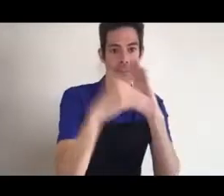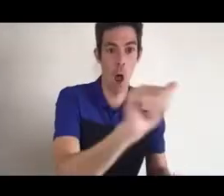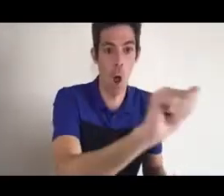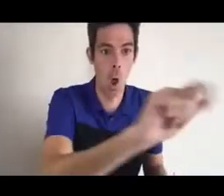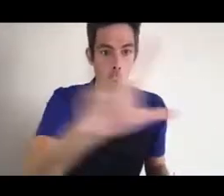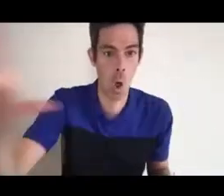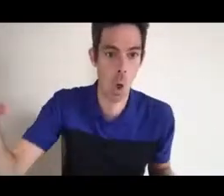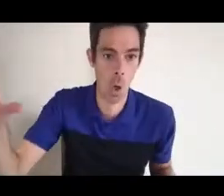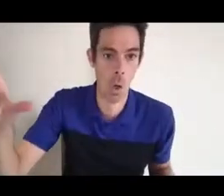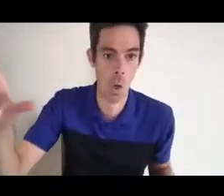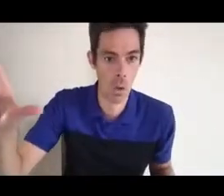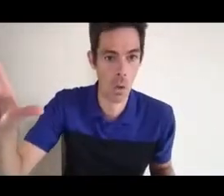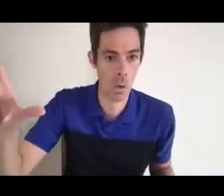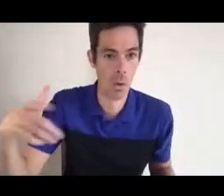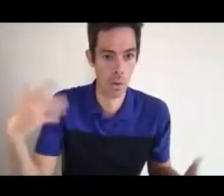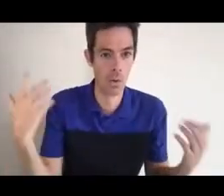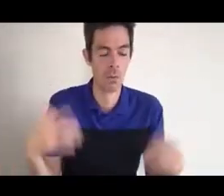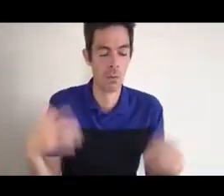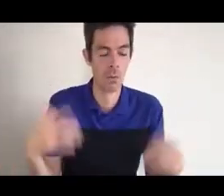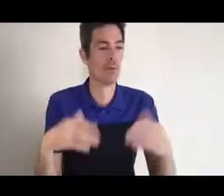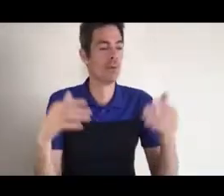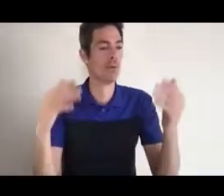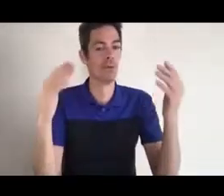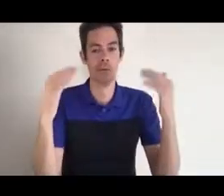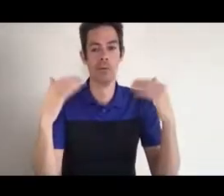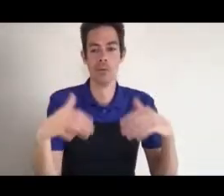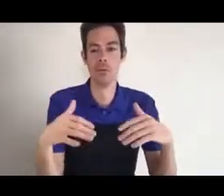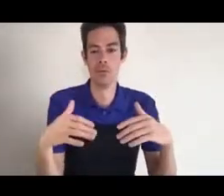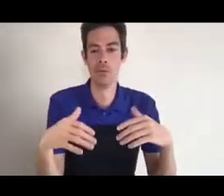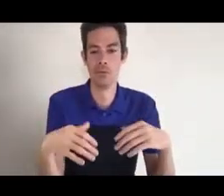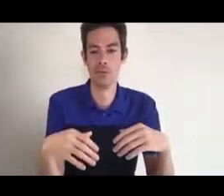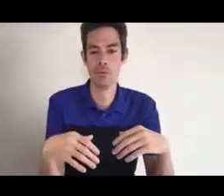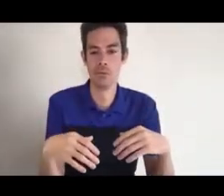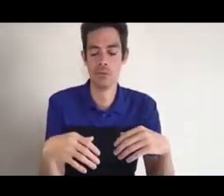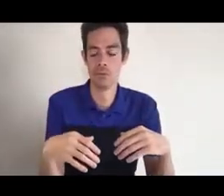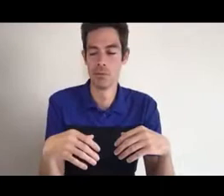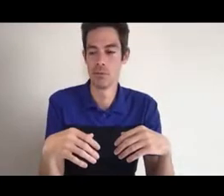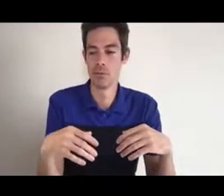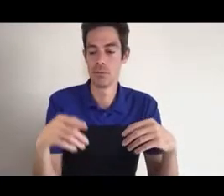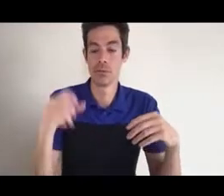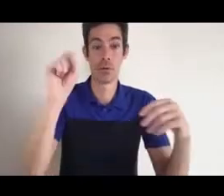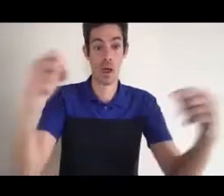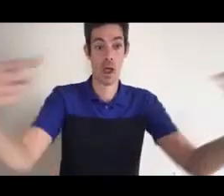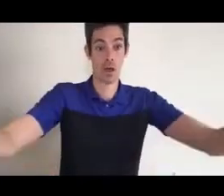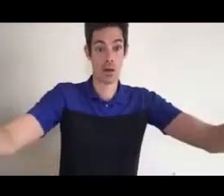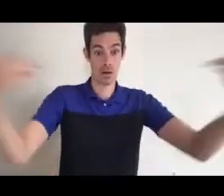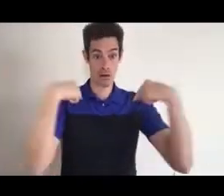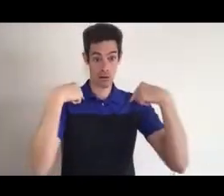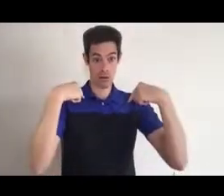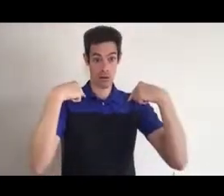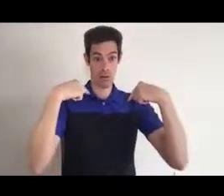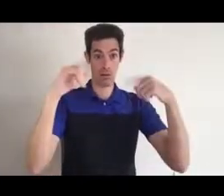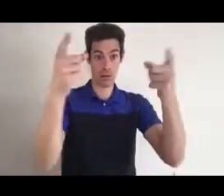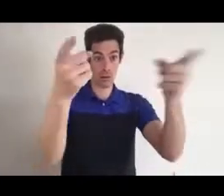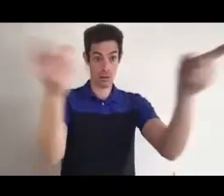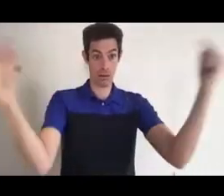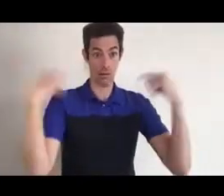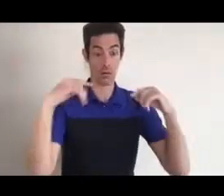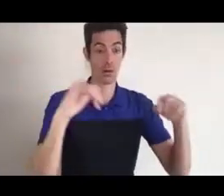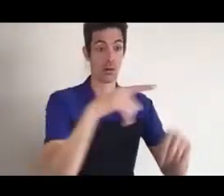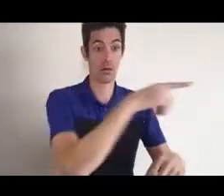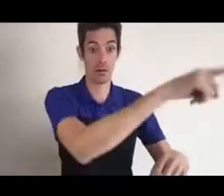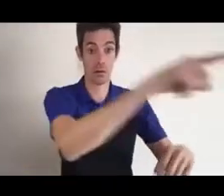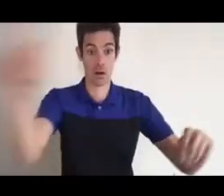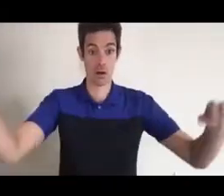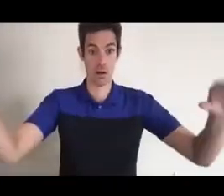I'm moving the direction of email to the space around me, which is meaning that I am emailing all. And so